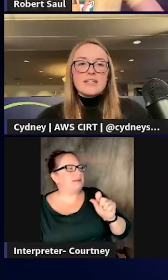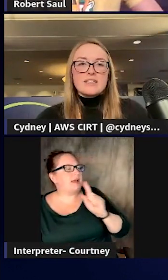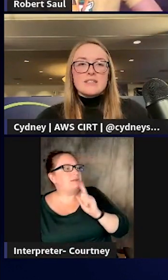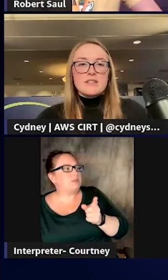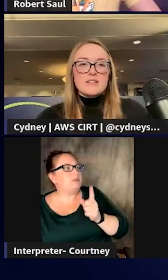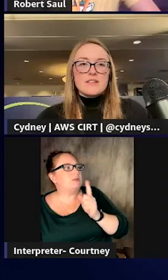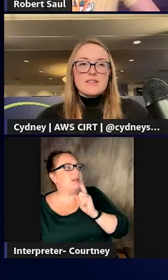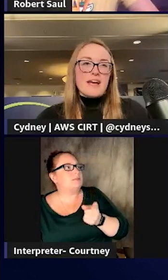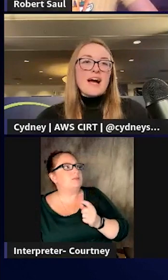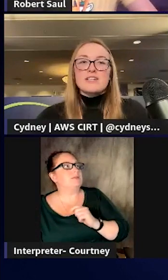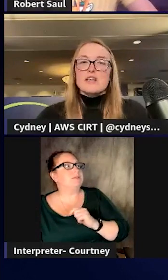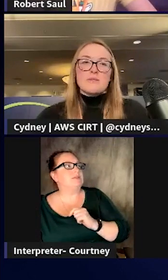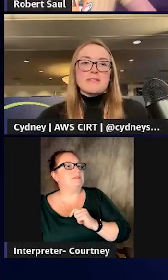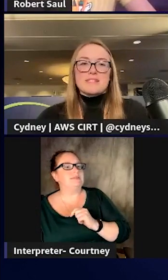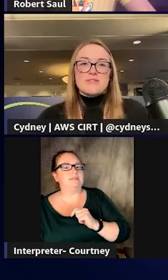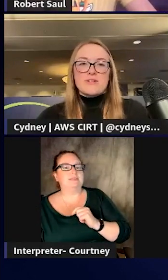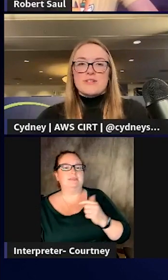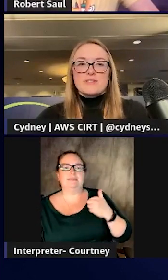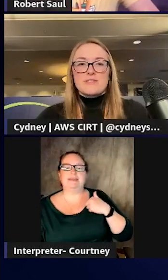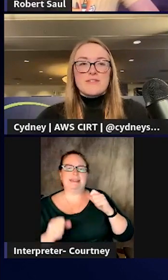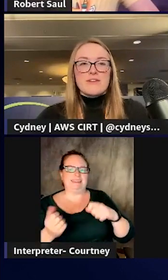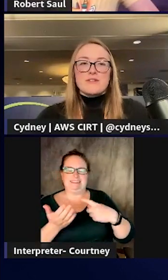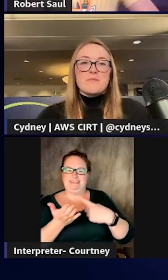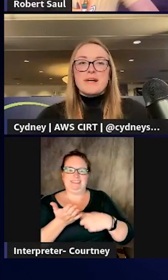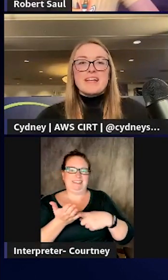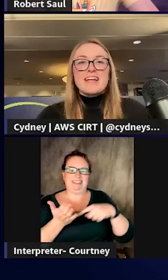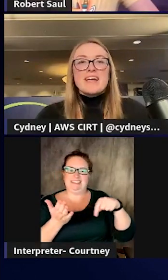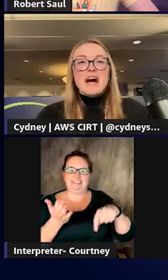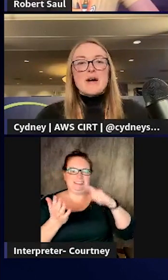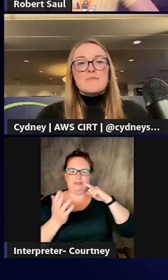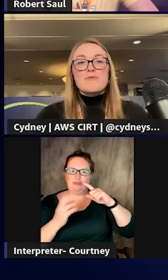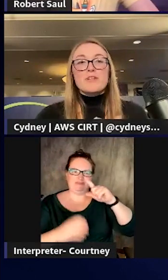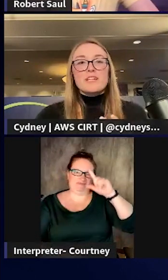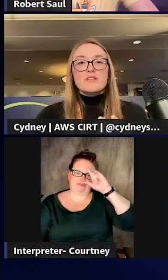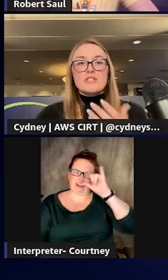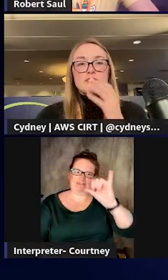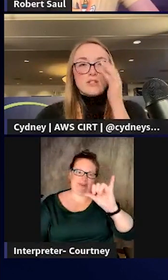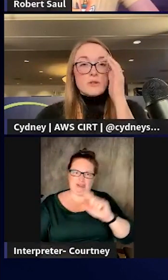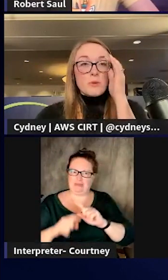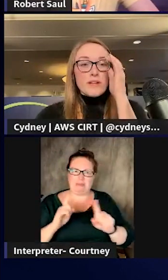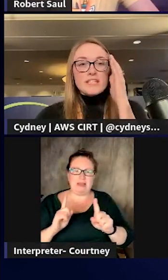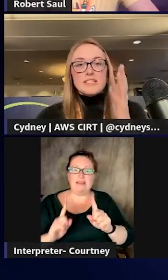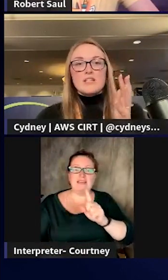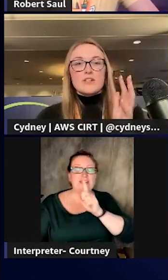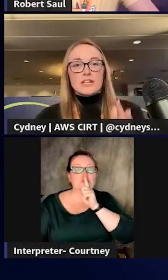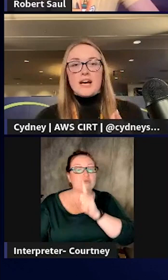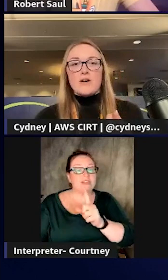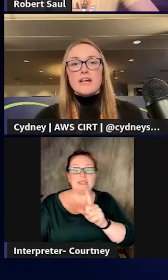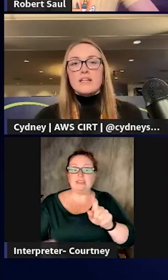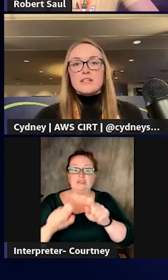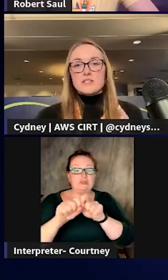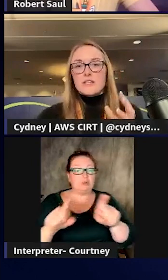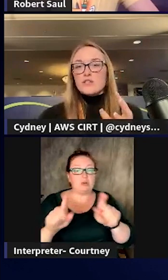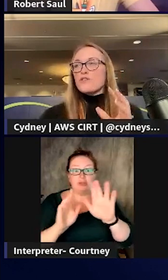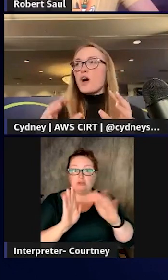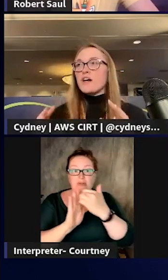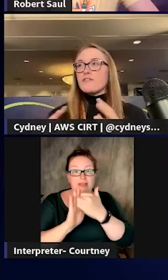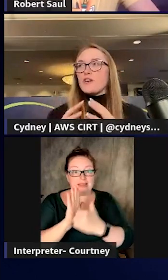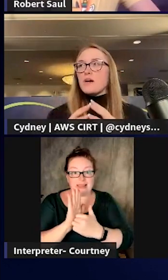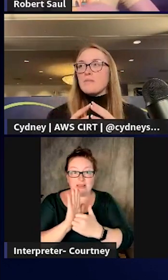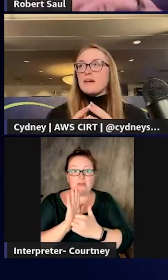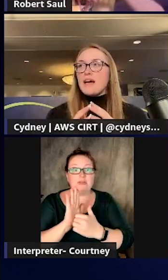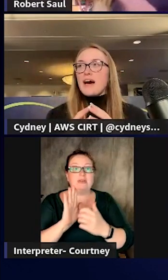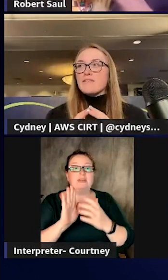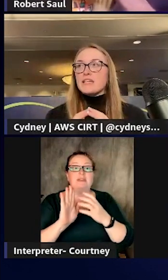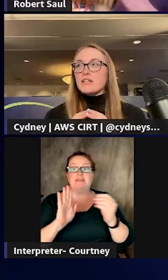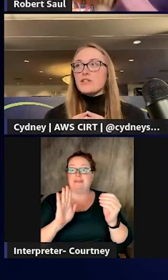I could talk about this for forever. Yeah. But really, you deploy this in your account, and you've gone